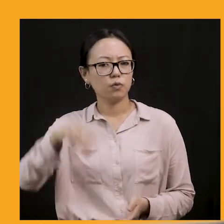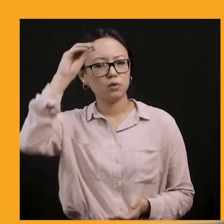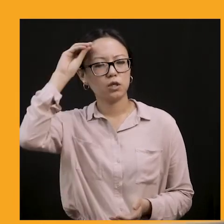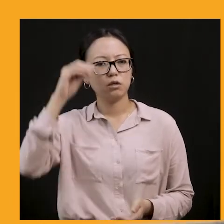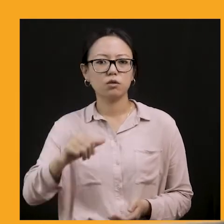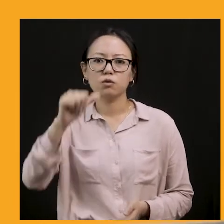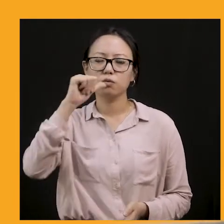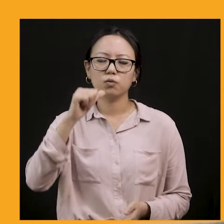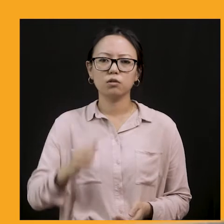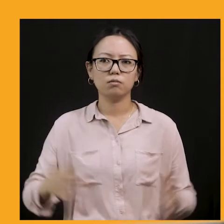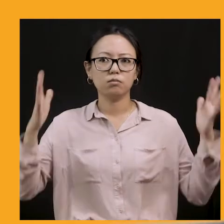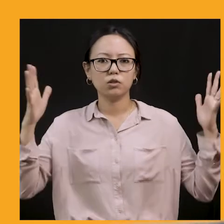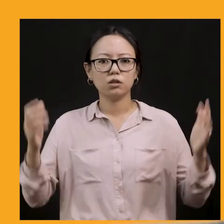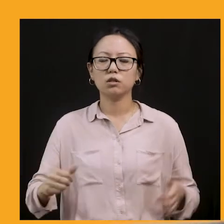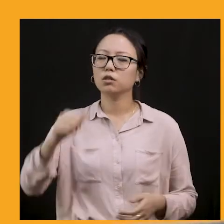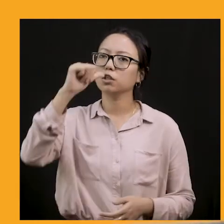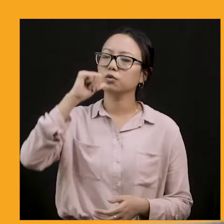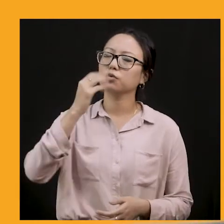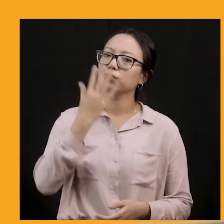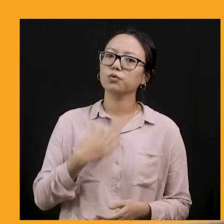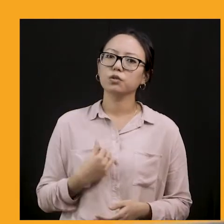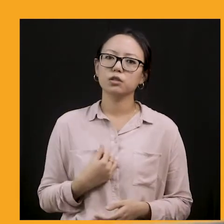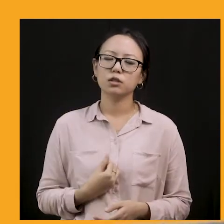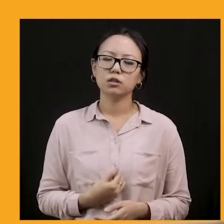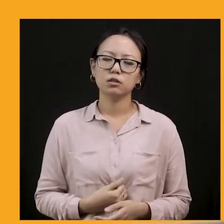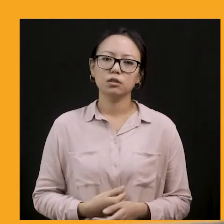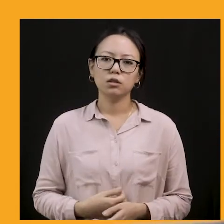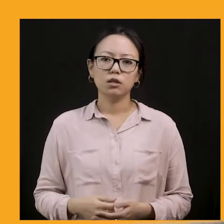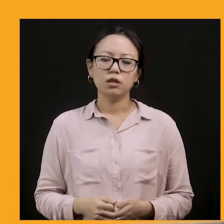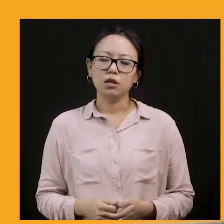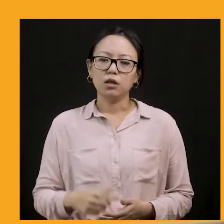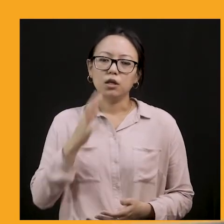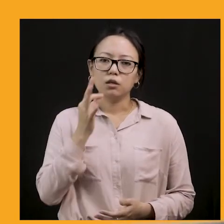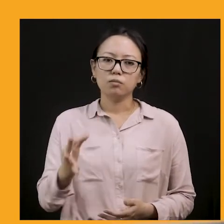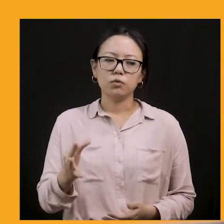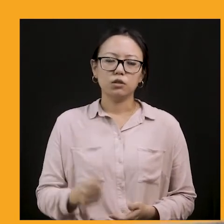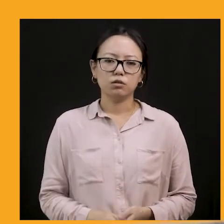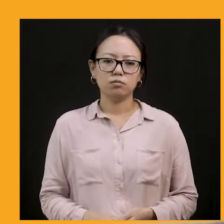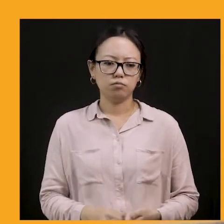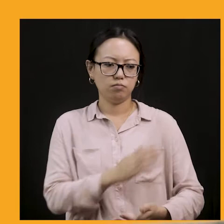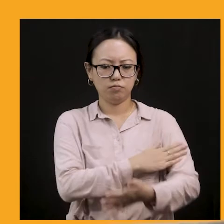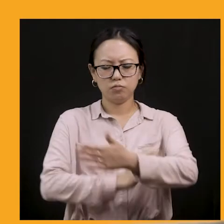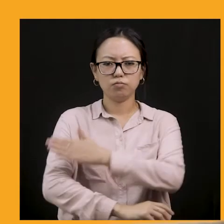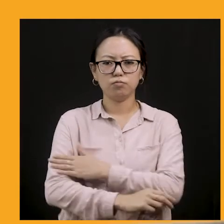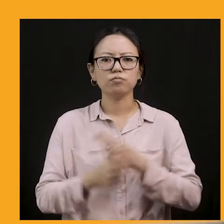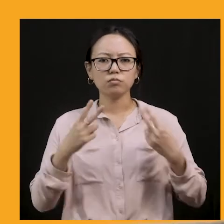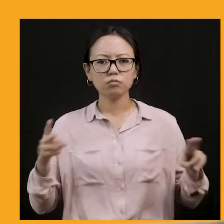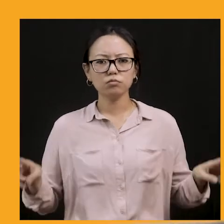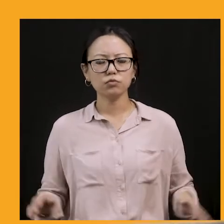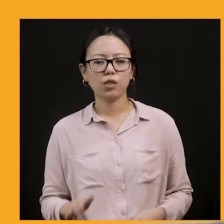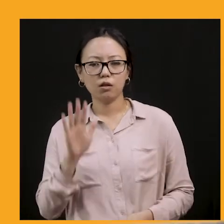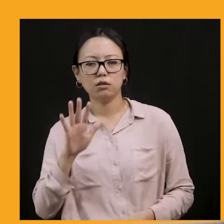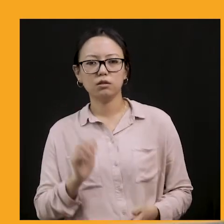water. Because our body, we have different parts. And all the different parts of our body,